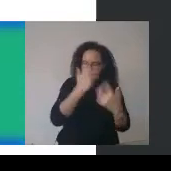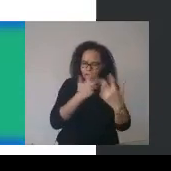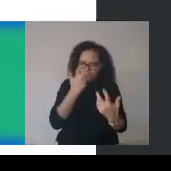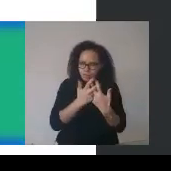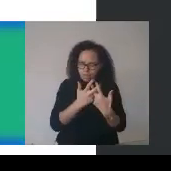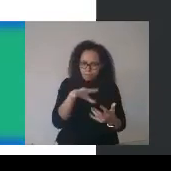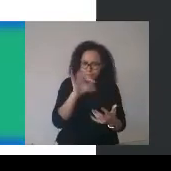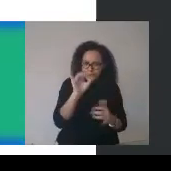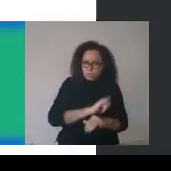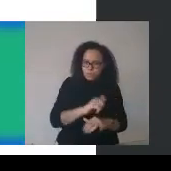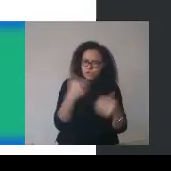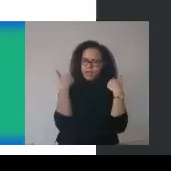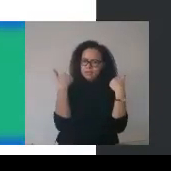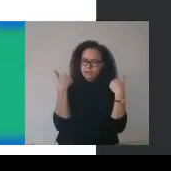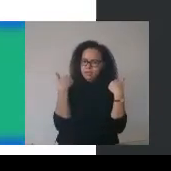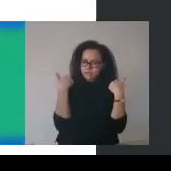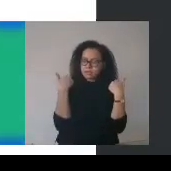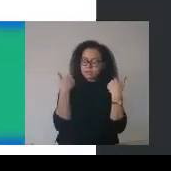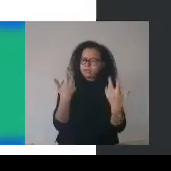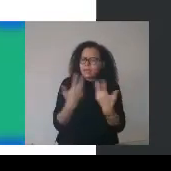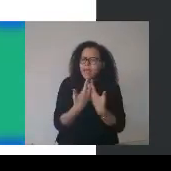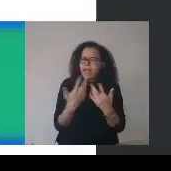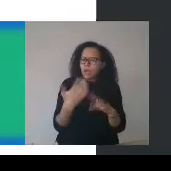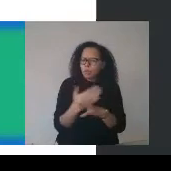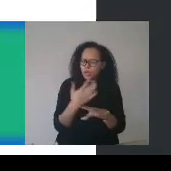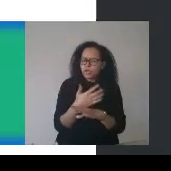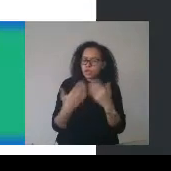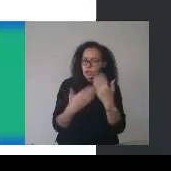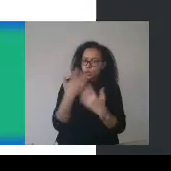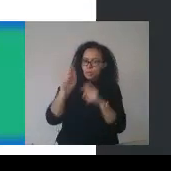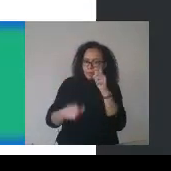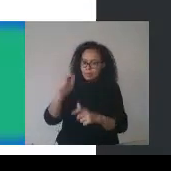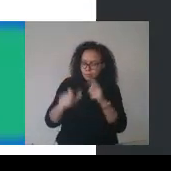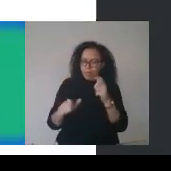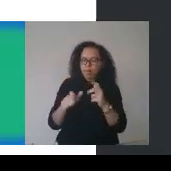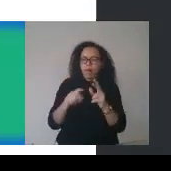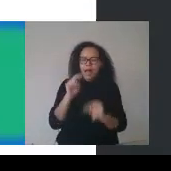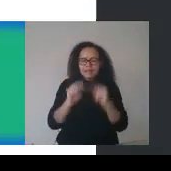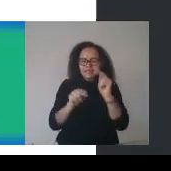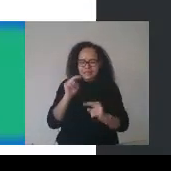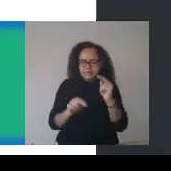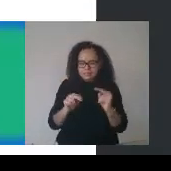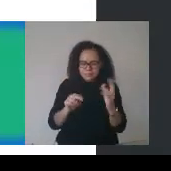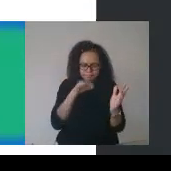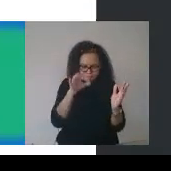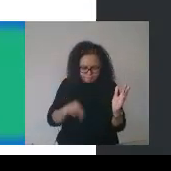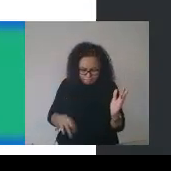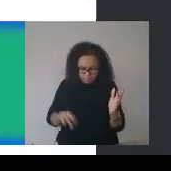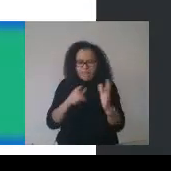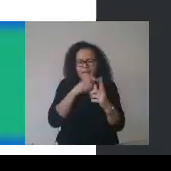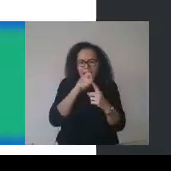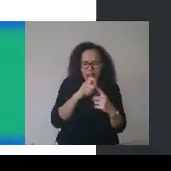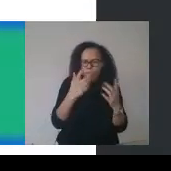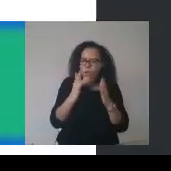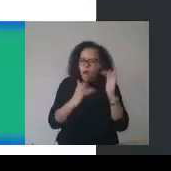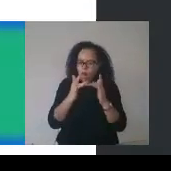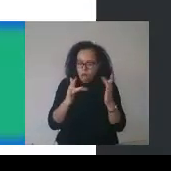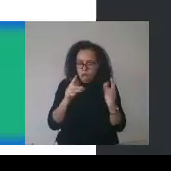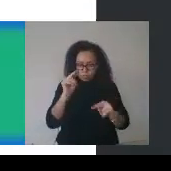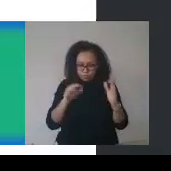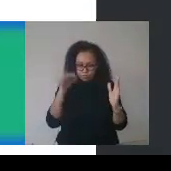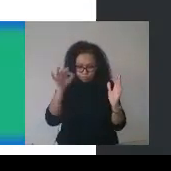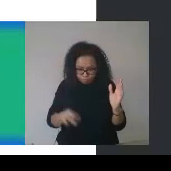selected. And the way it works is new participants complete a digital assessment on the Good Boost app or online. That then goes through to